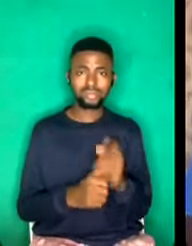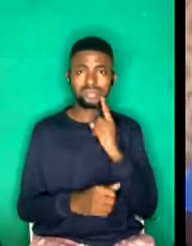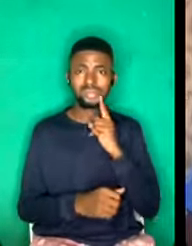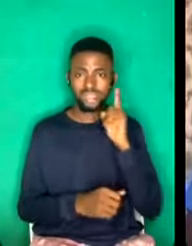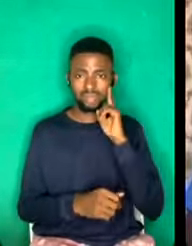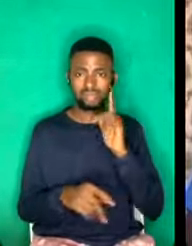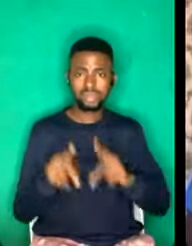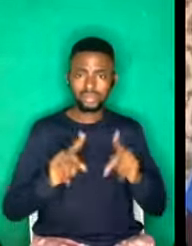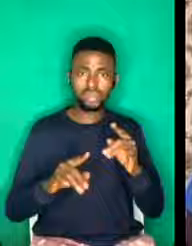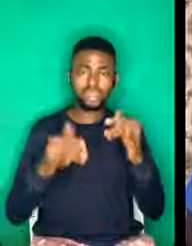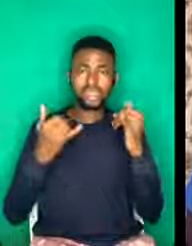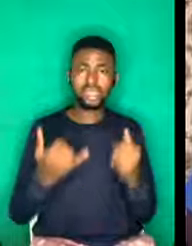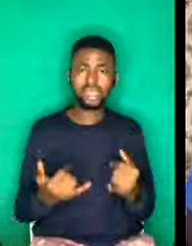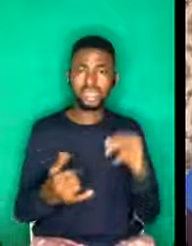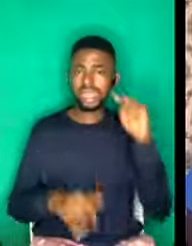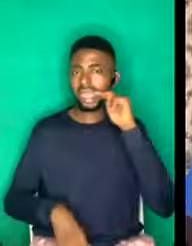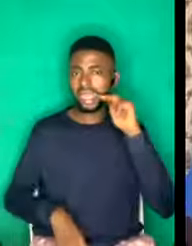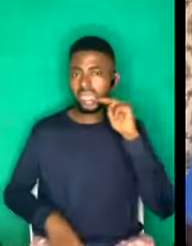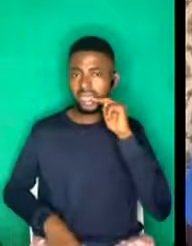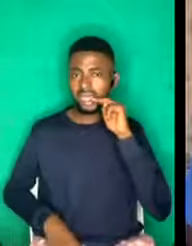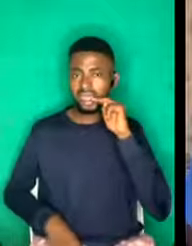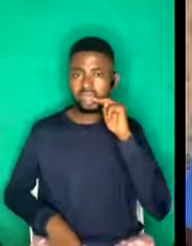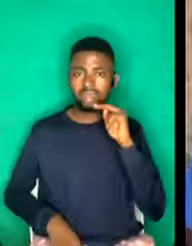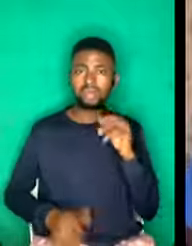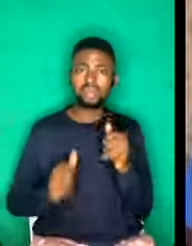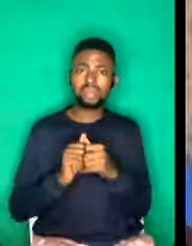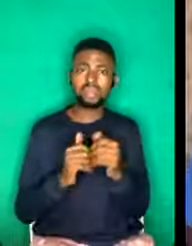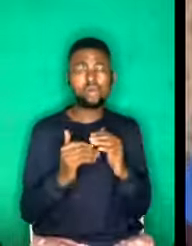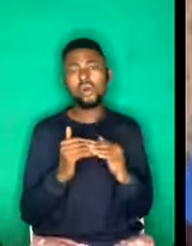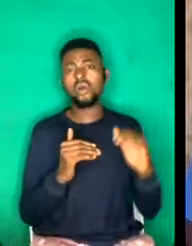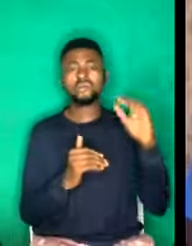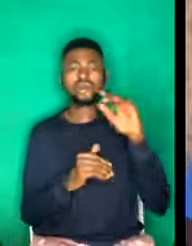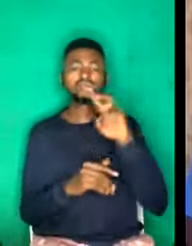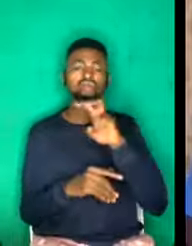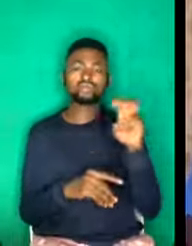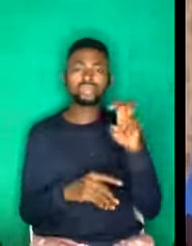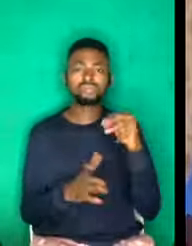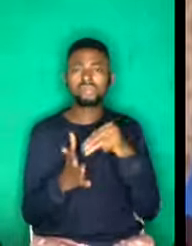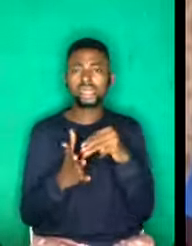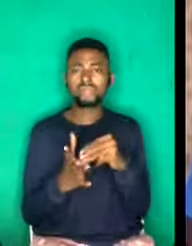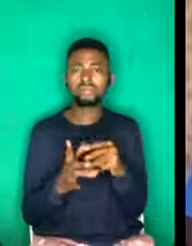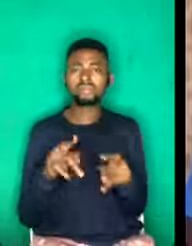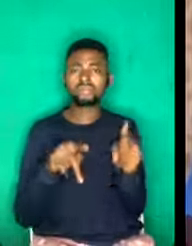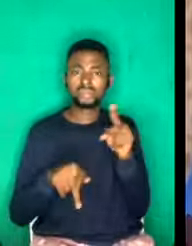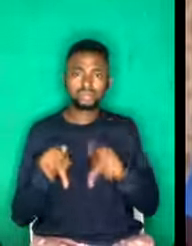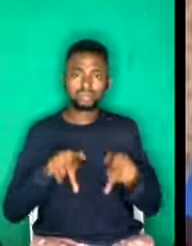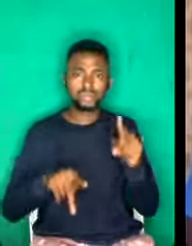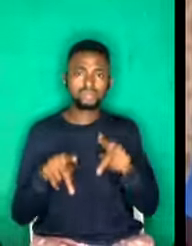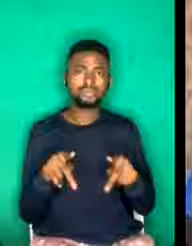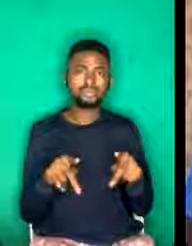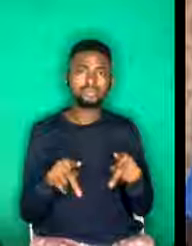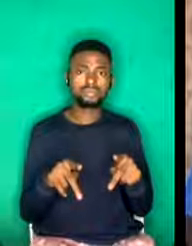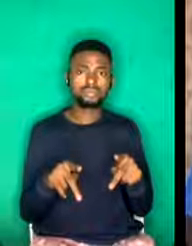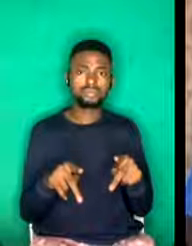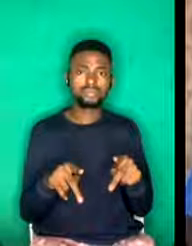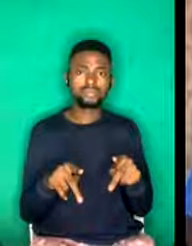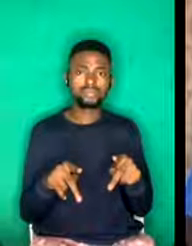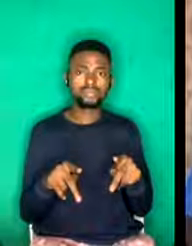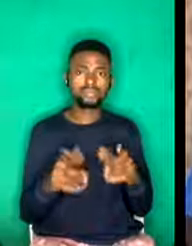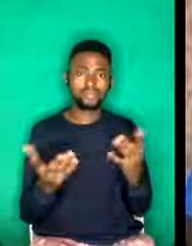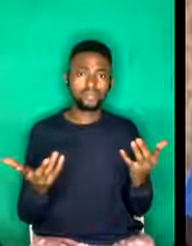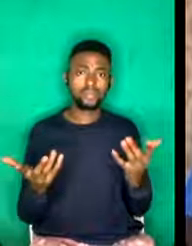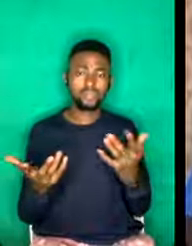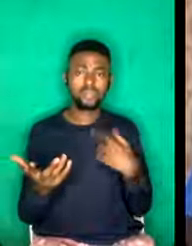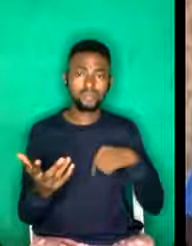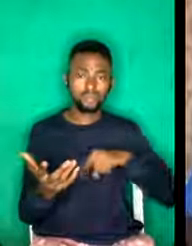take Nigeria with over 200 million population. So, Population, yeah. and we keep